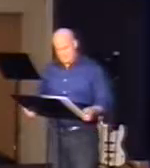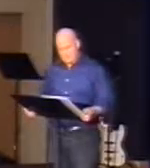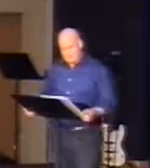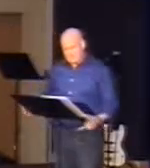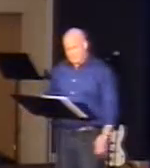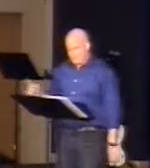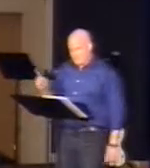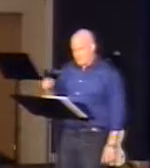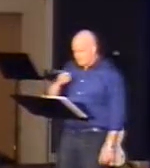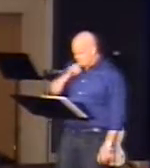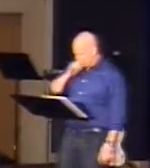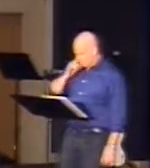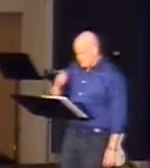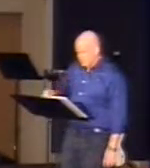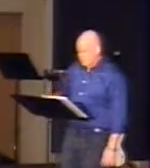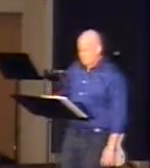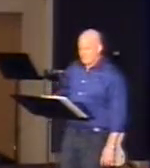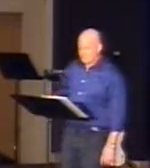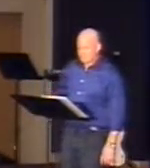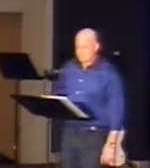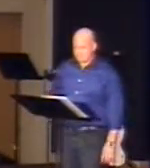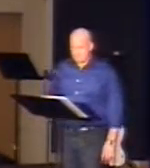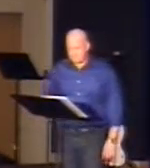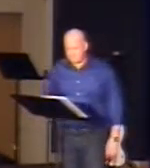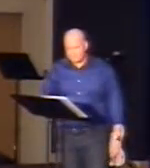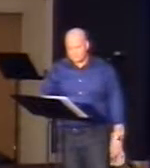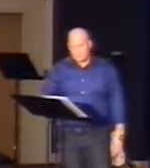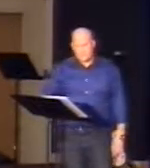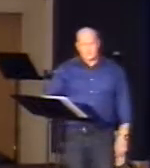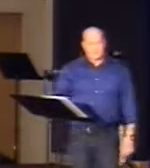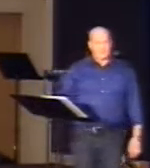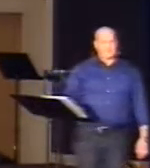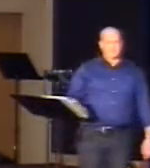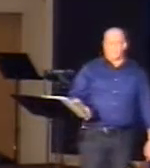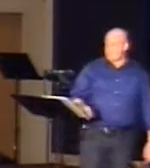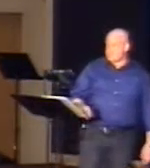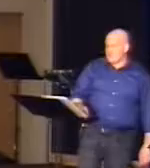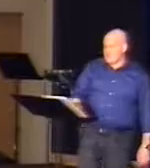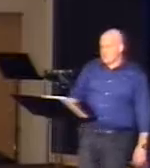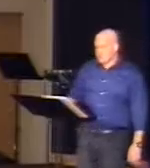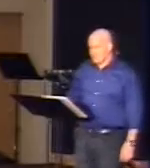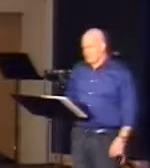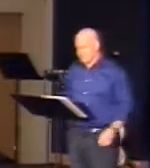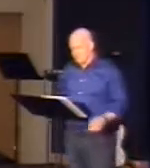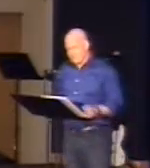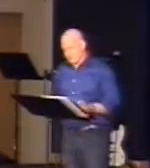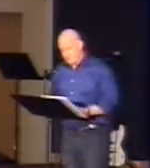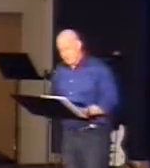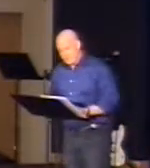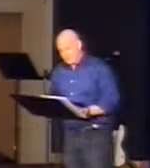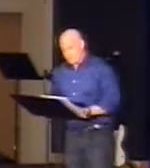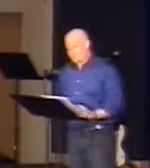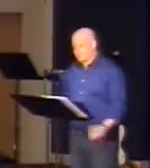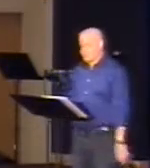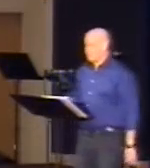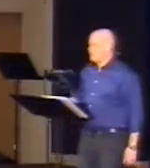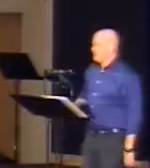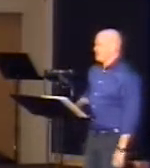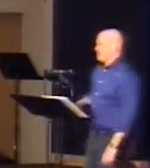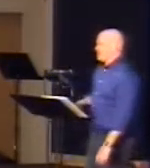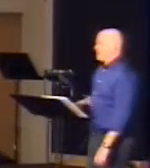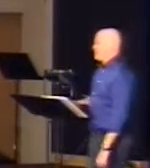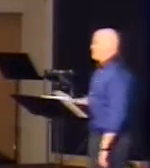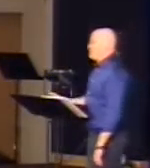Jonah. Go ahead and turn to Jonah chapter 1. We're not going to spend too much time here, I promised Rick, because we're